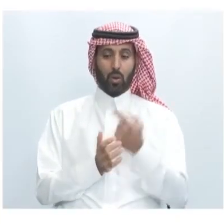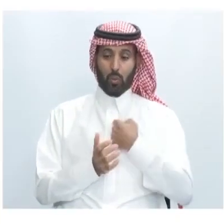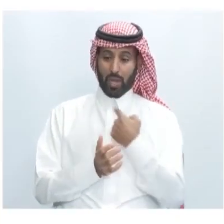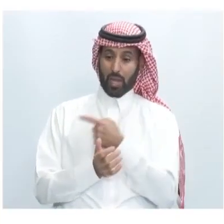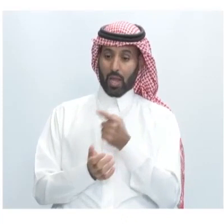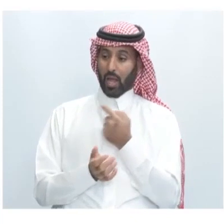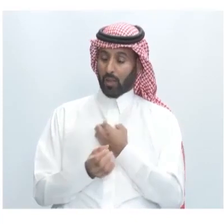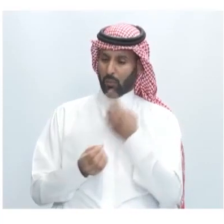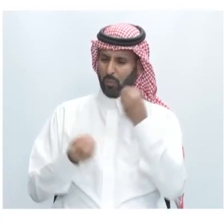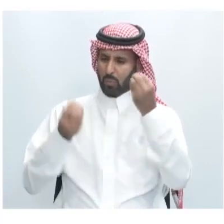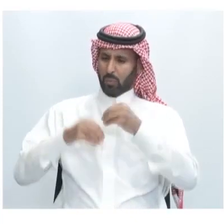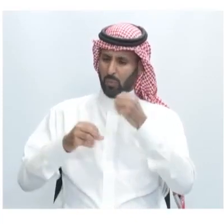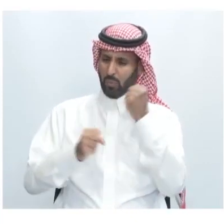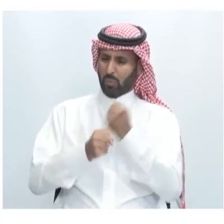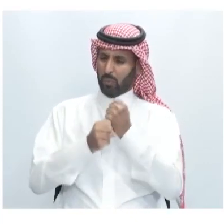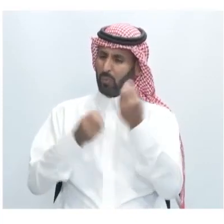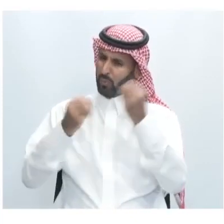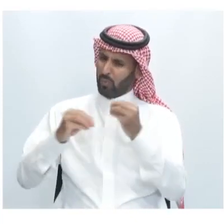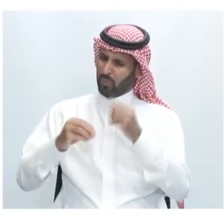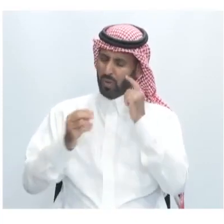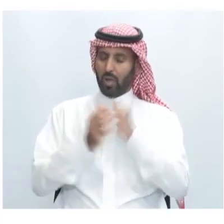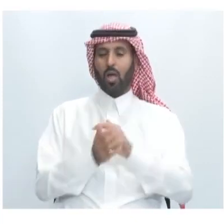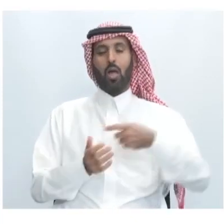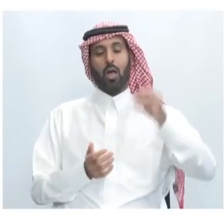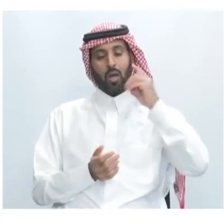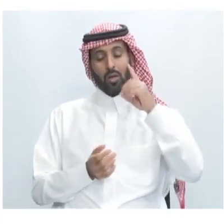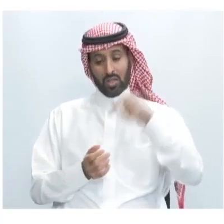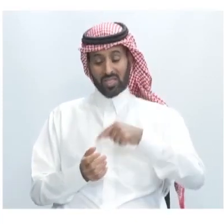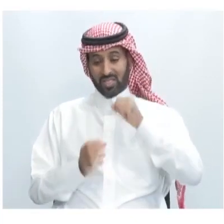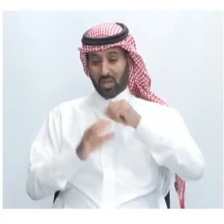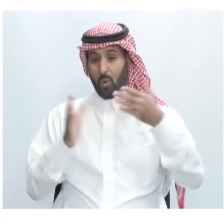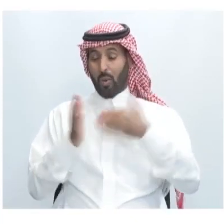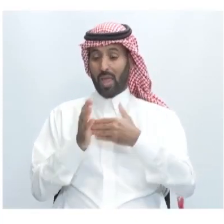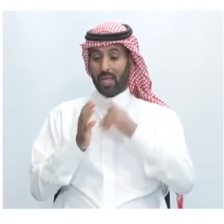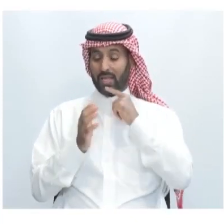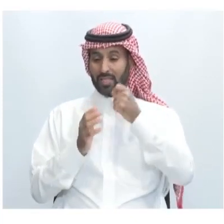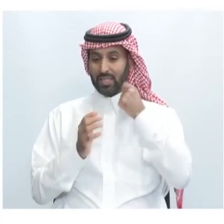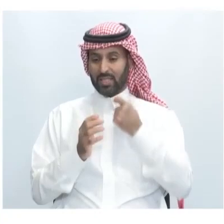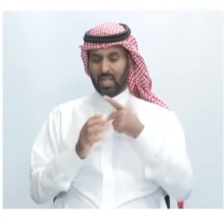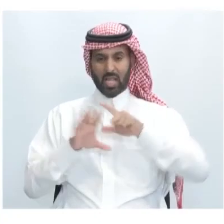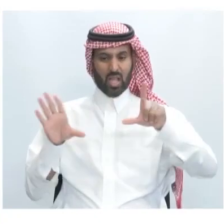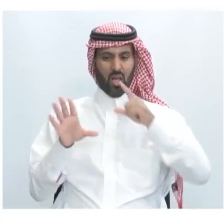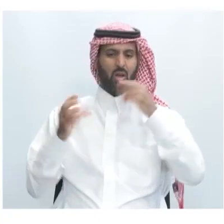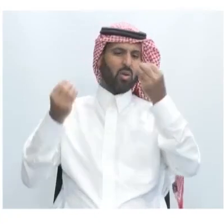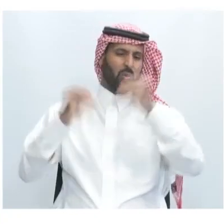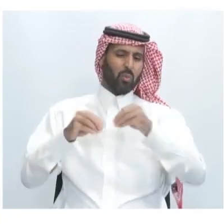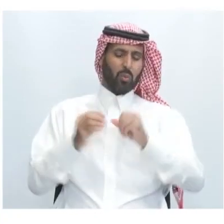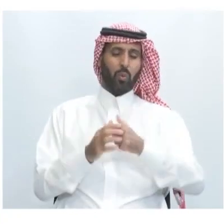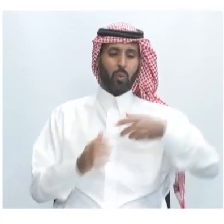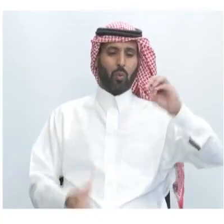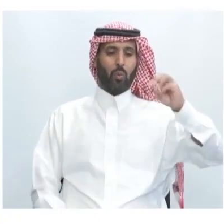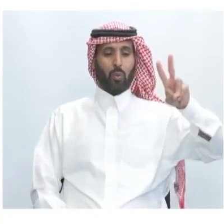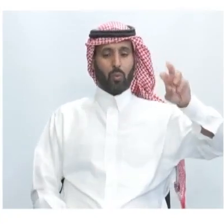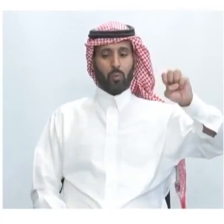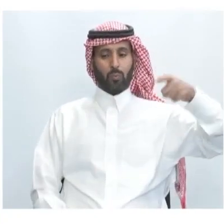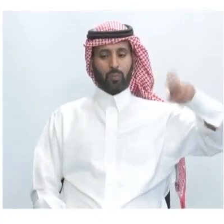an overload of work this weekend. We had an overload of work this weekend. So overload here is a